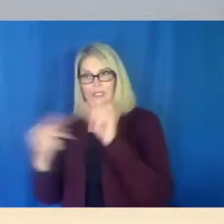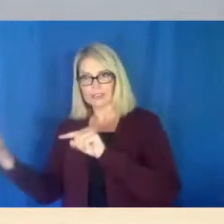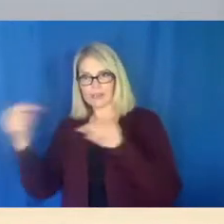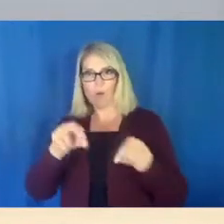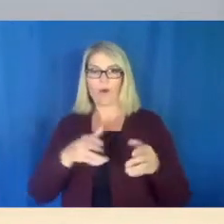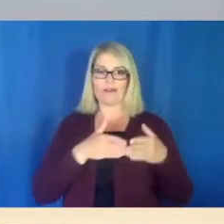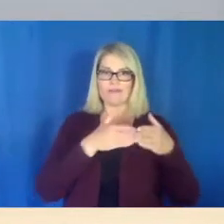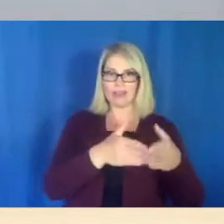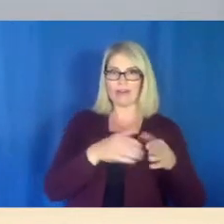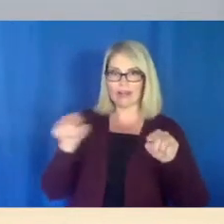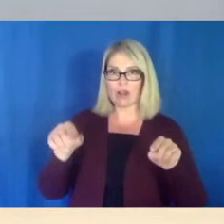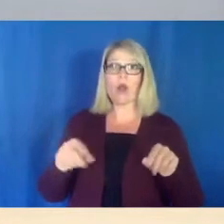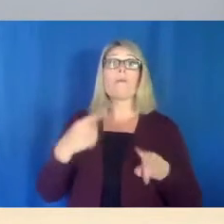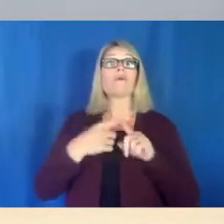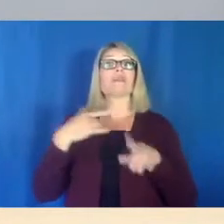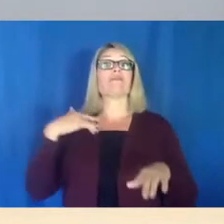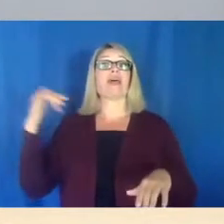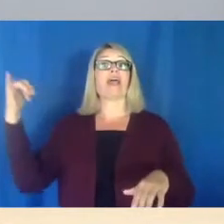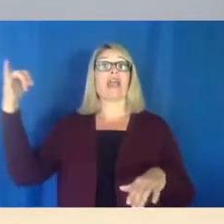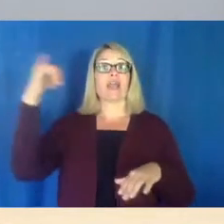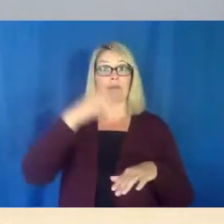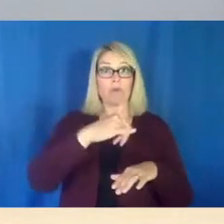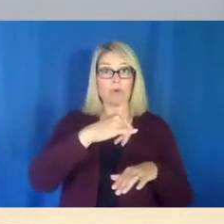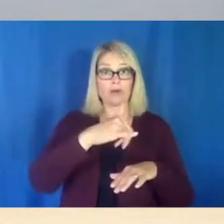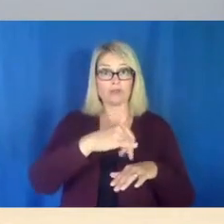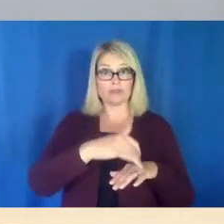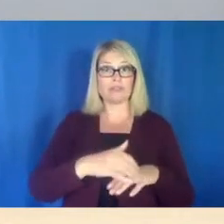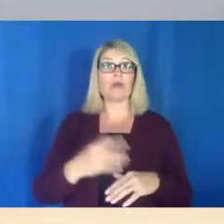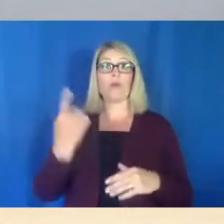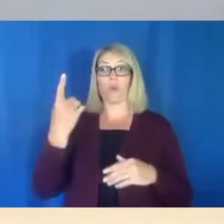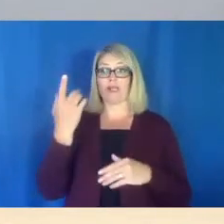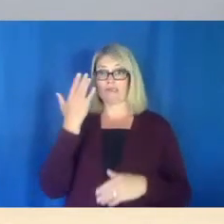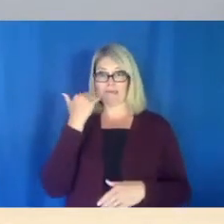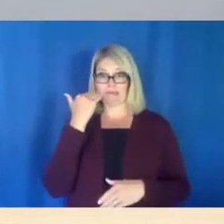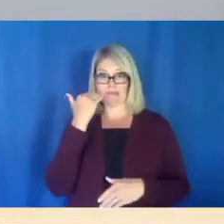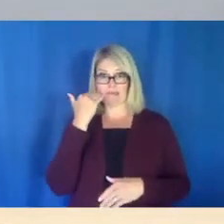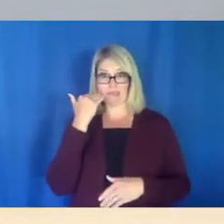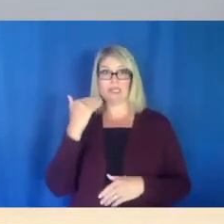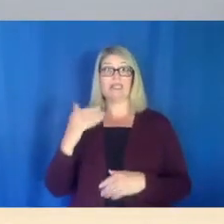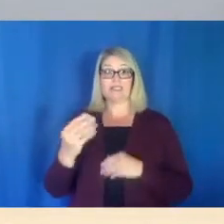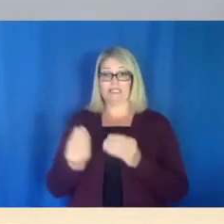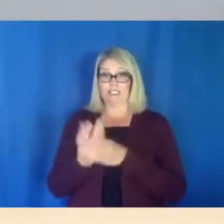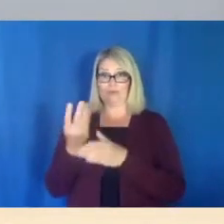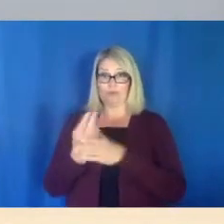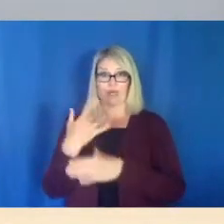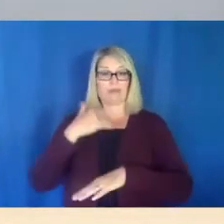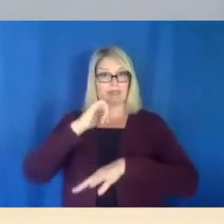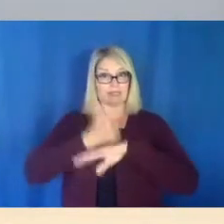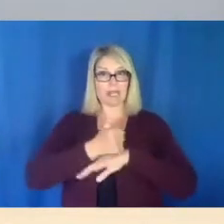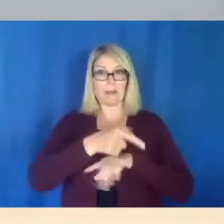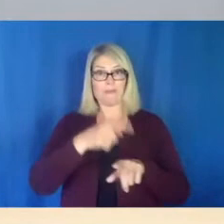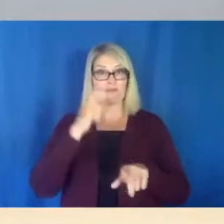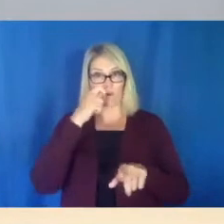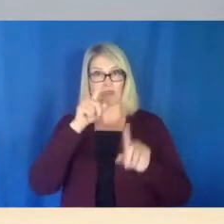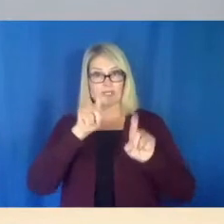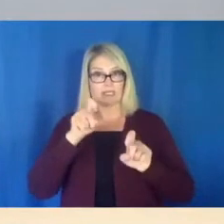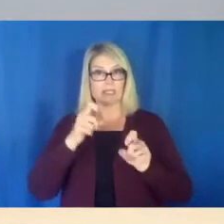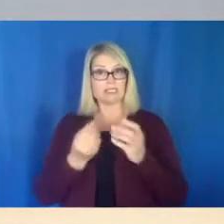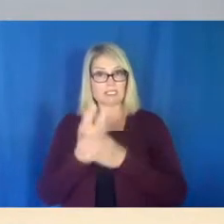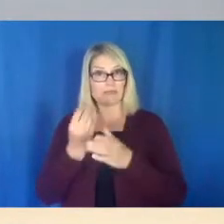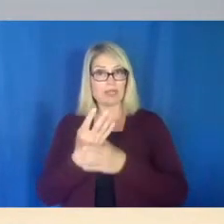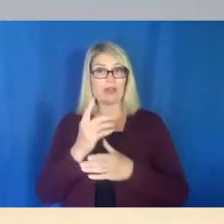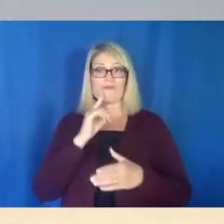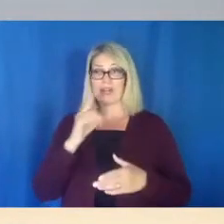the airport, at our one airport earlier in the spring, and then really we have very limited points of